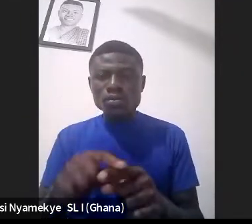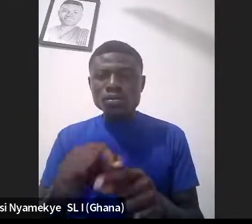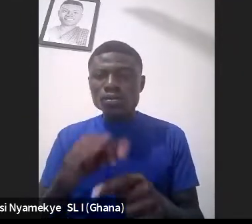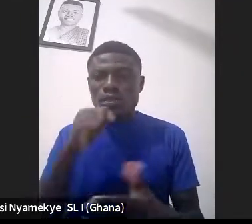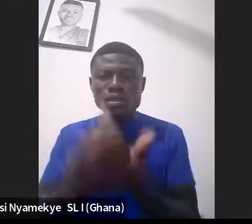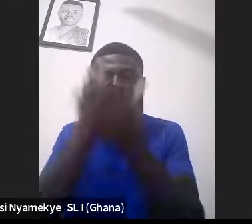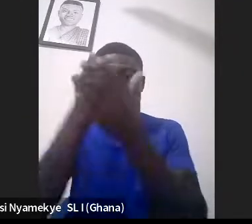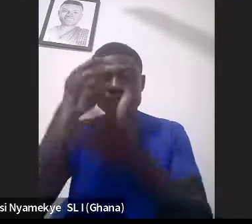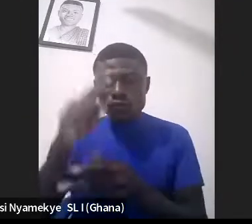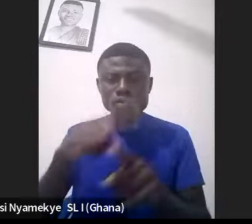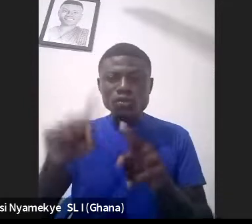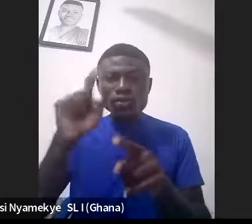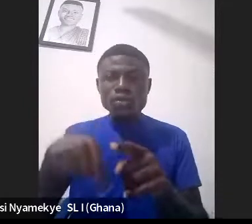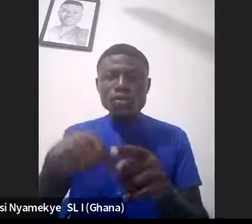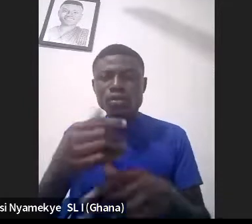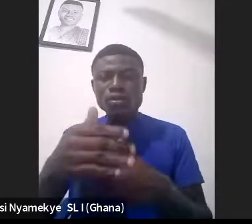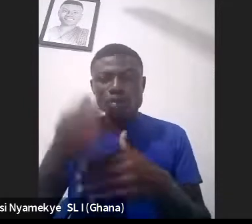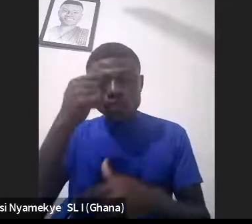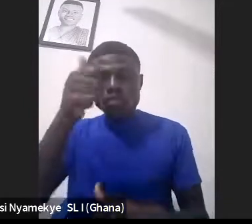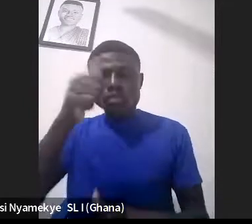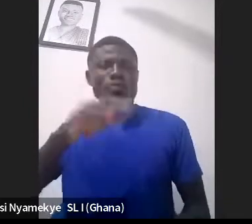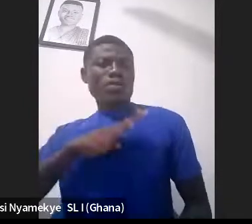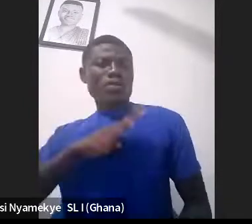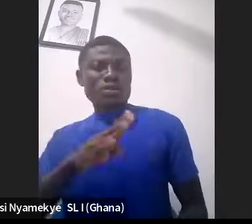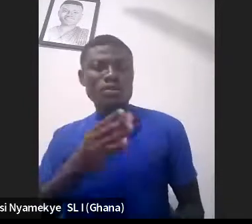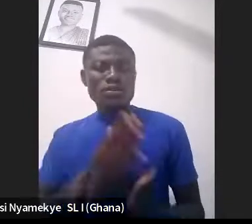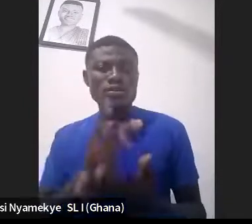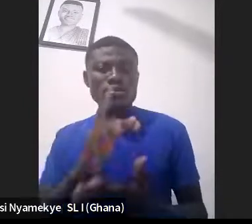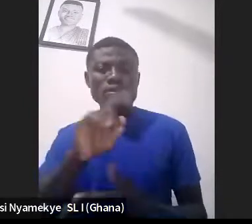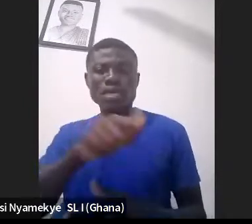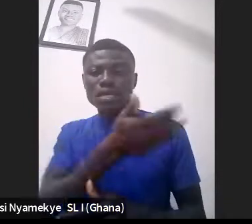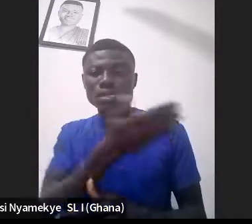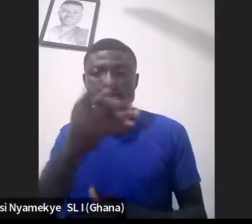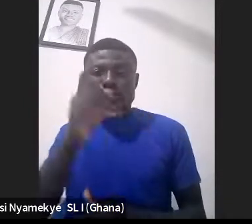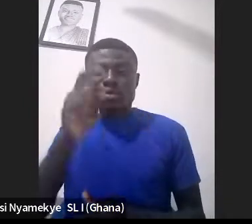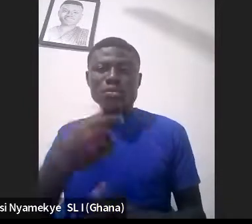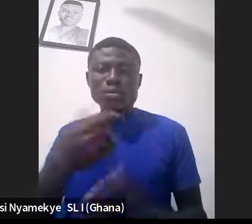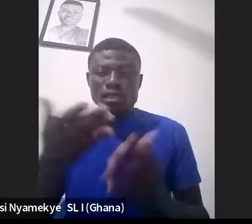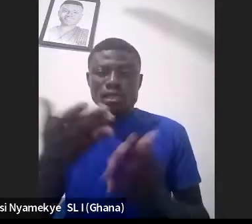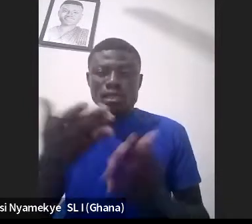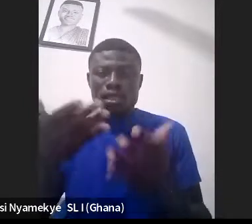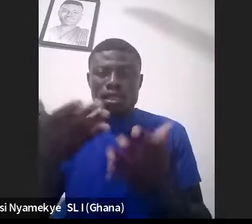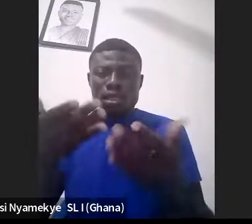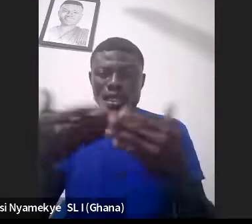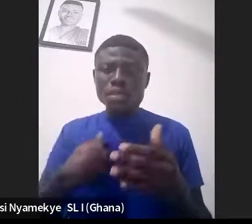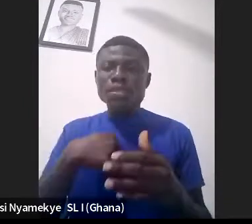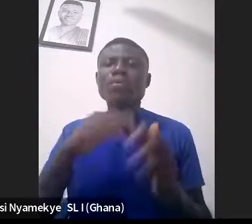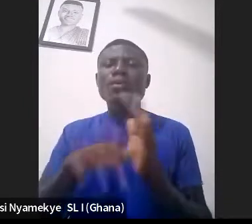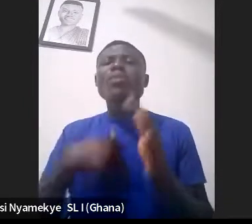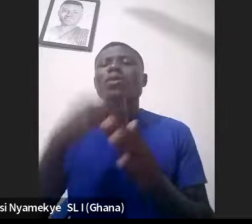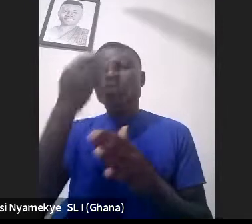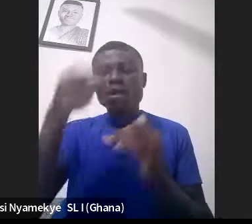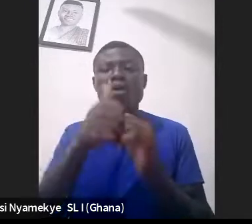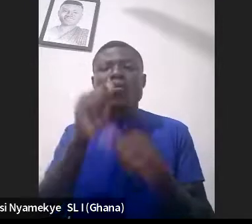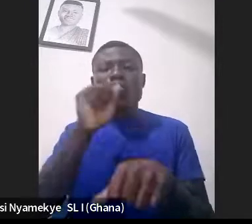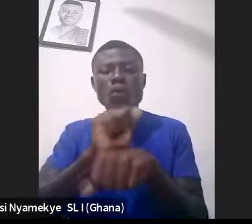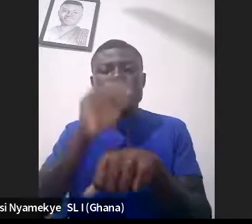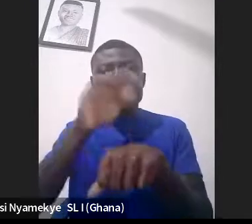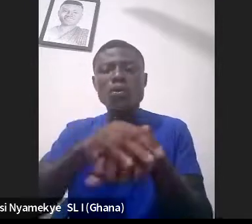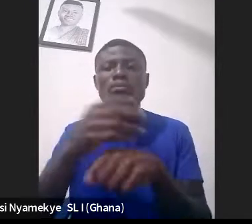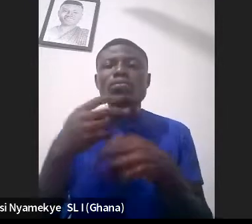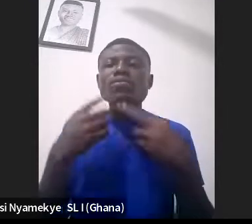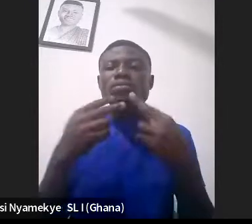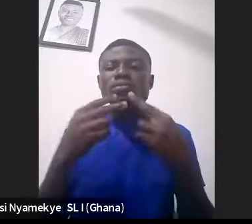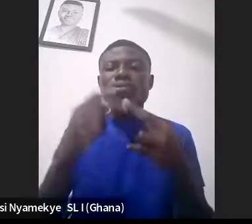his self-esteem. Is there something else that I could do? Let me work on his sounds with him or something. So I think as parents, you can always communicate